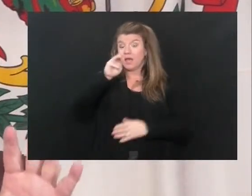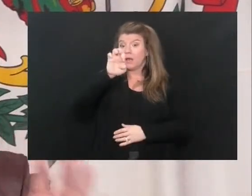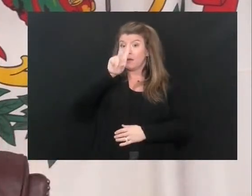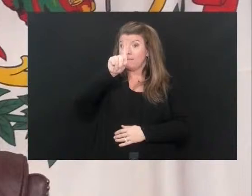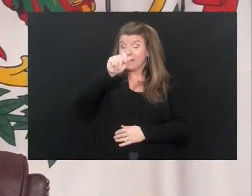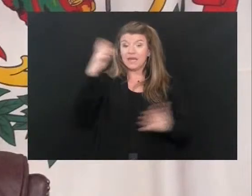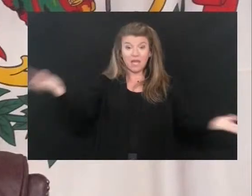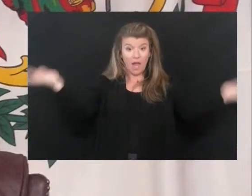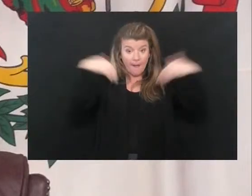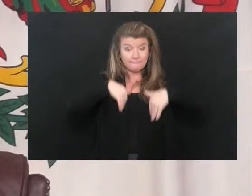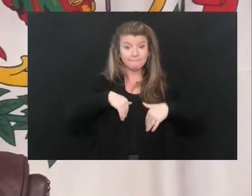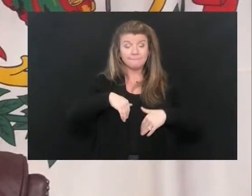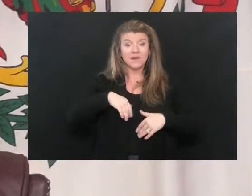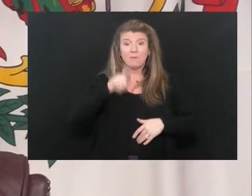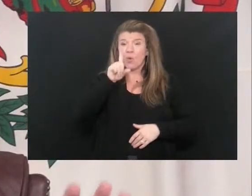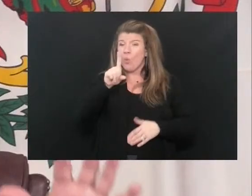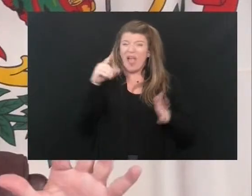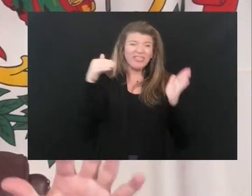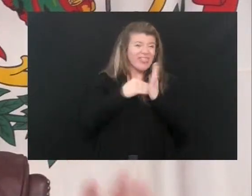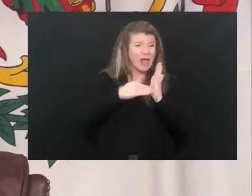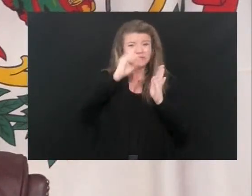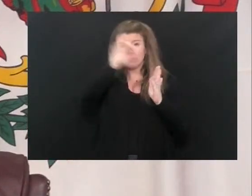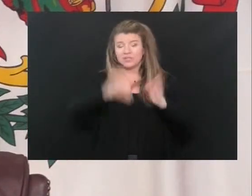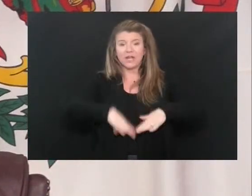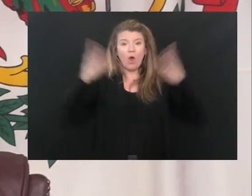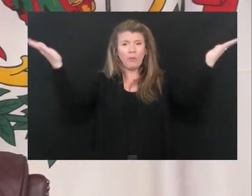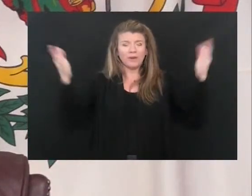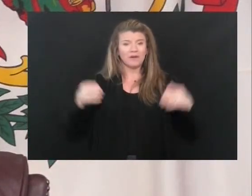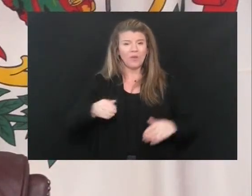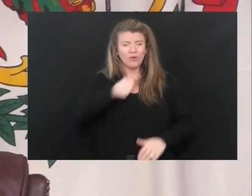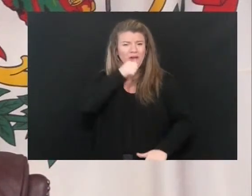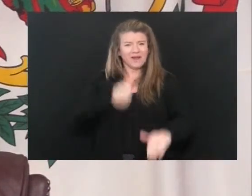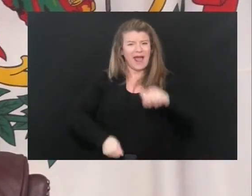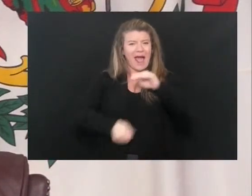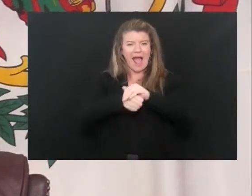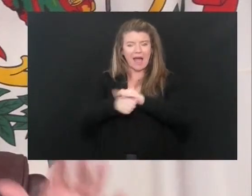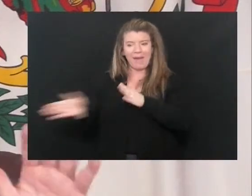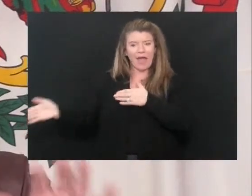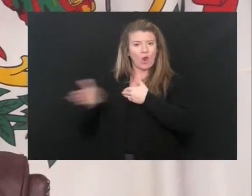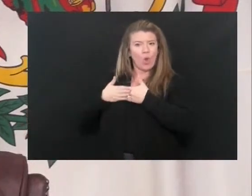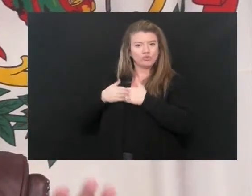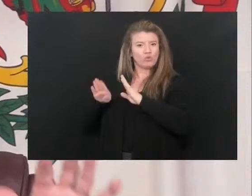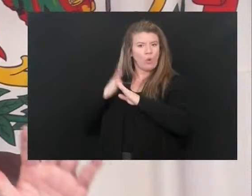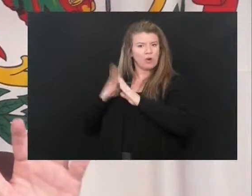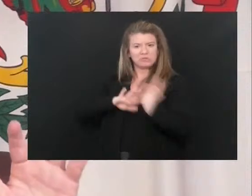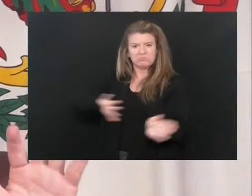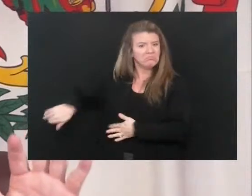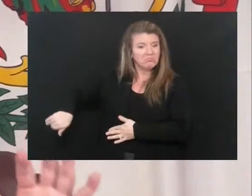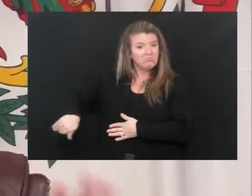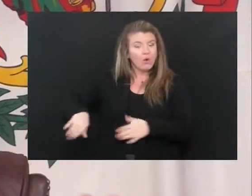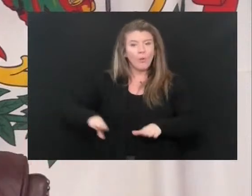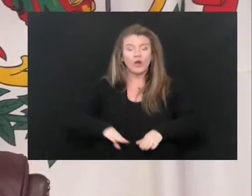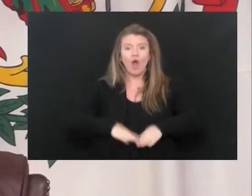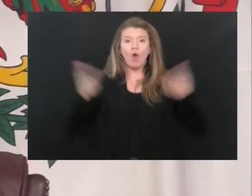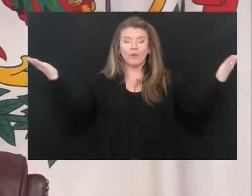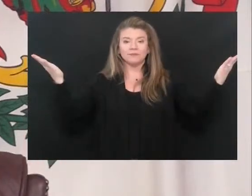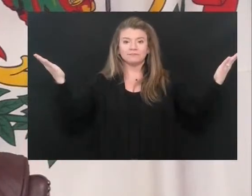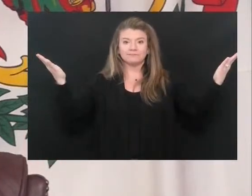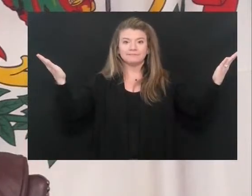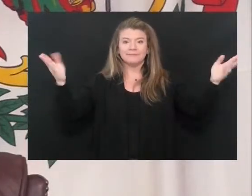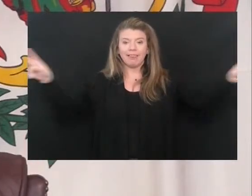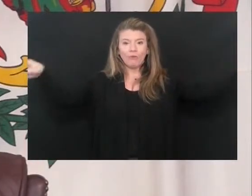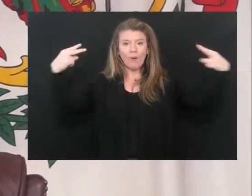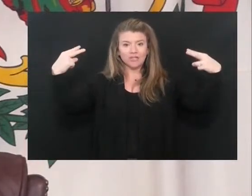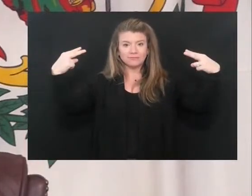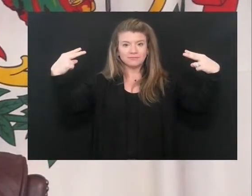be 1,000% transparent. Let's don't hide behind closed doors. Let's absolutely be 1,000%